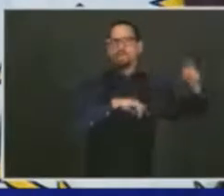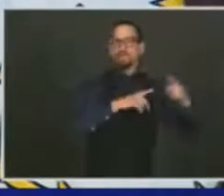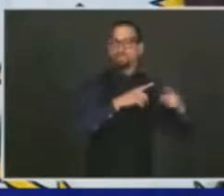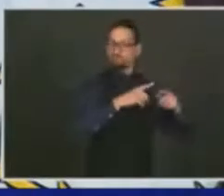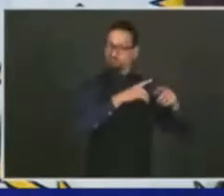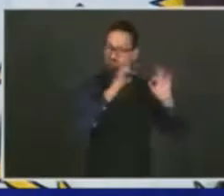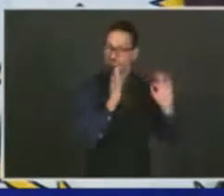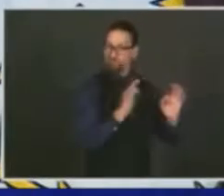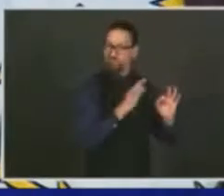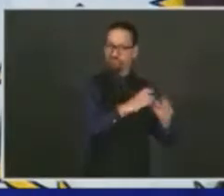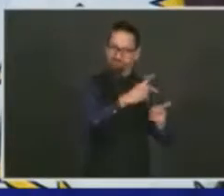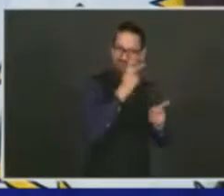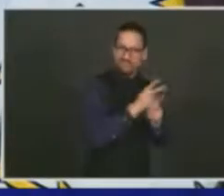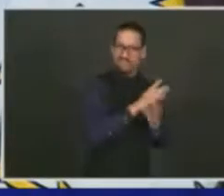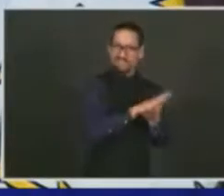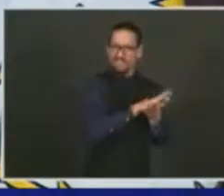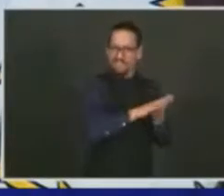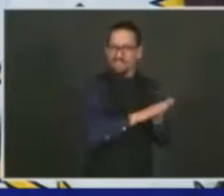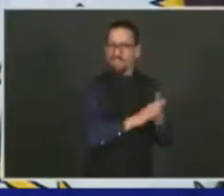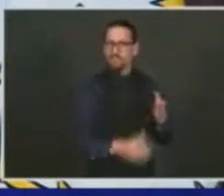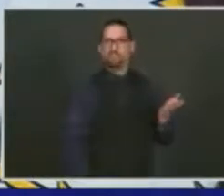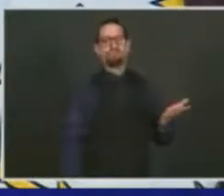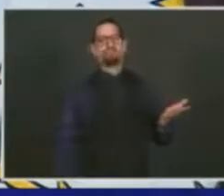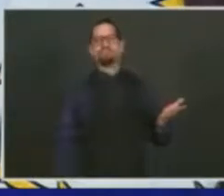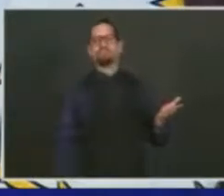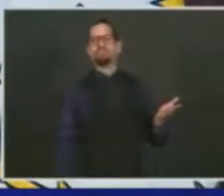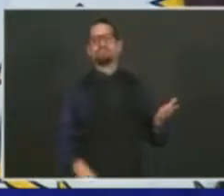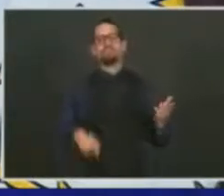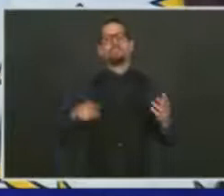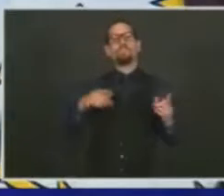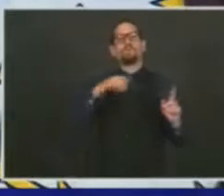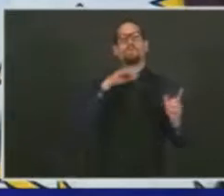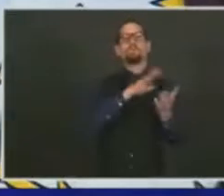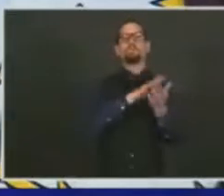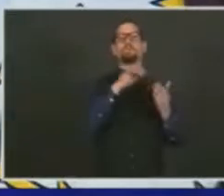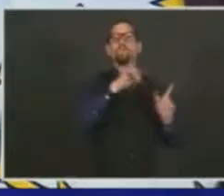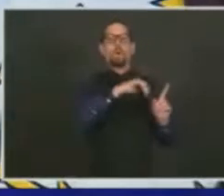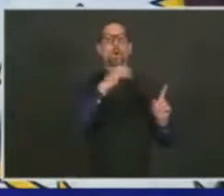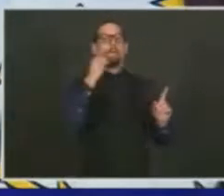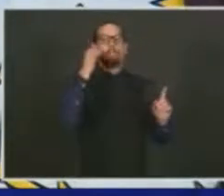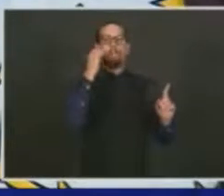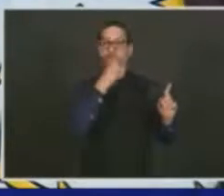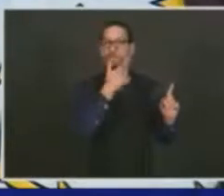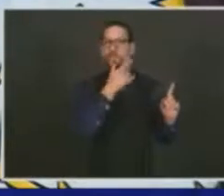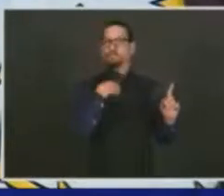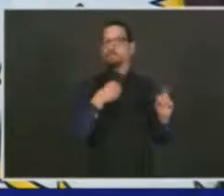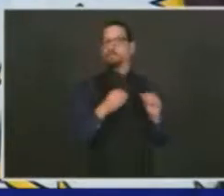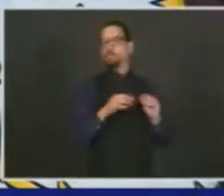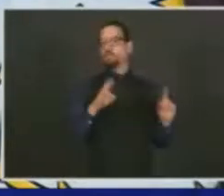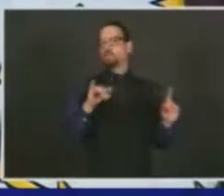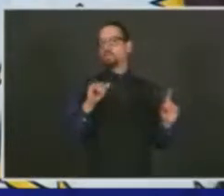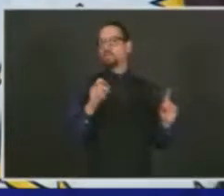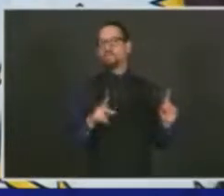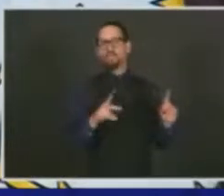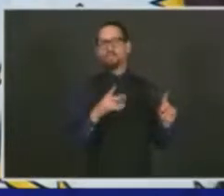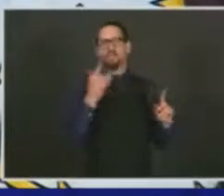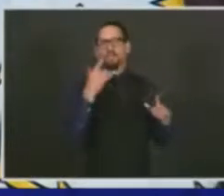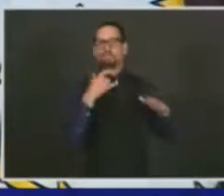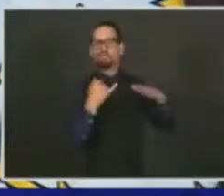falling behind in school, struggling with distance learning, emotional and mental health